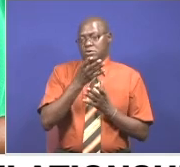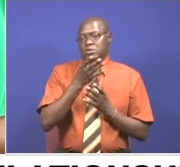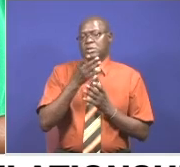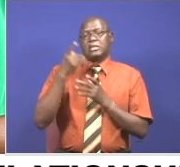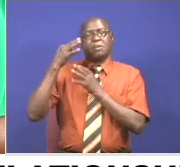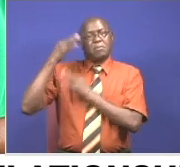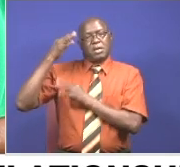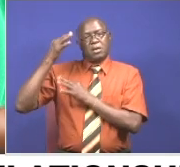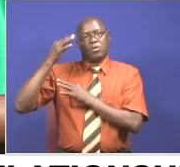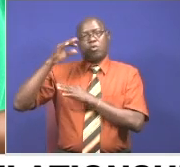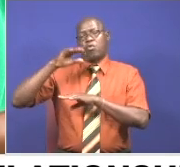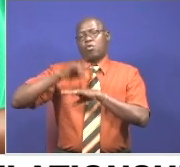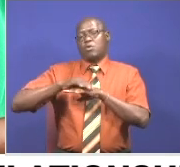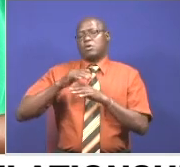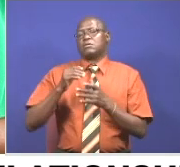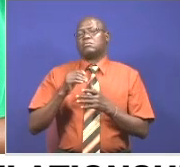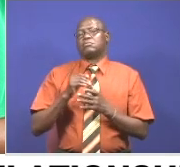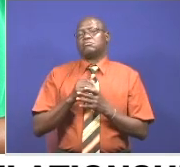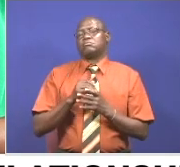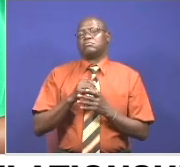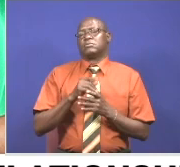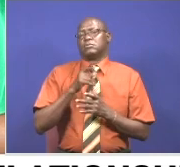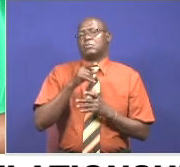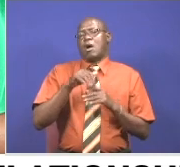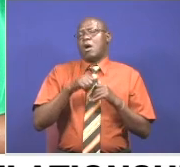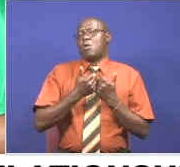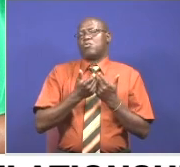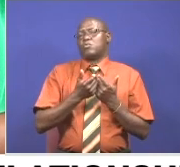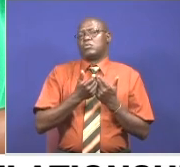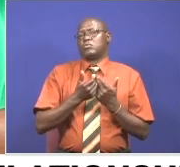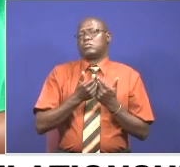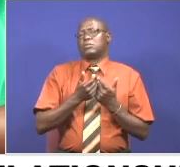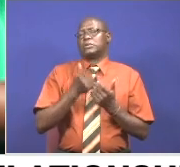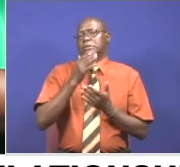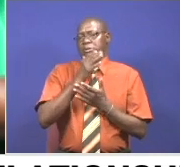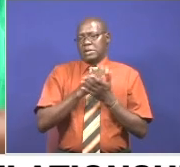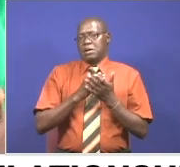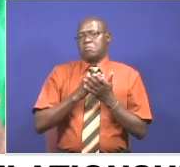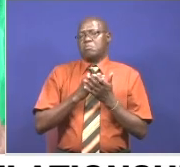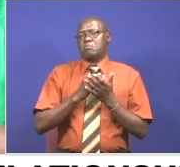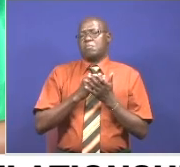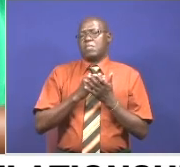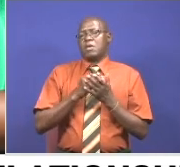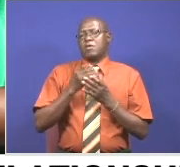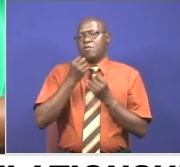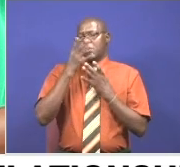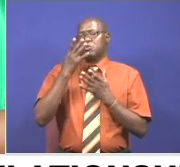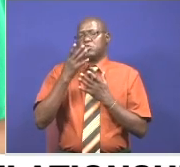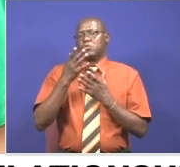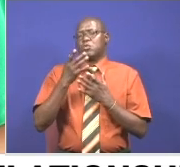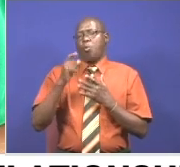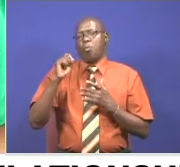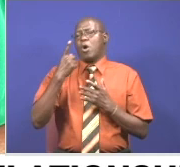weight of which you take that kind of information, because the amount of information cannot be released all at once. Say something